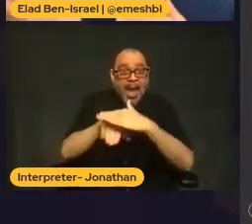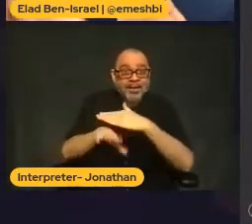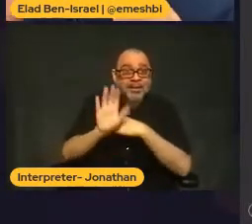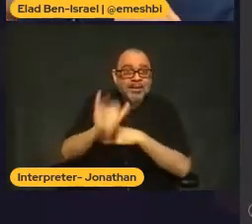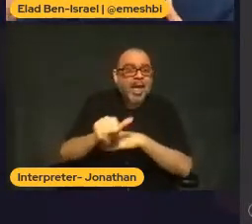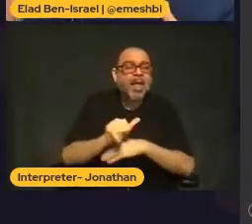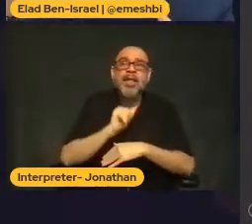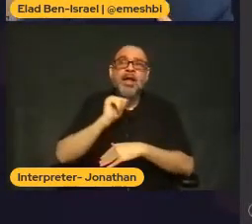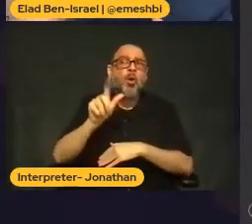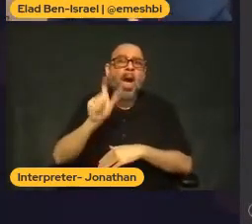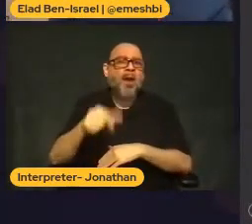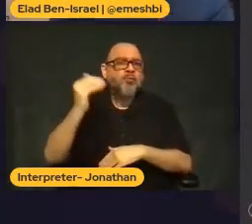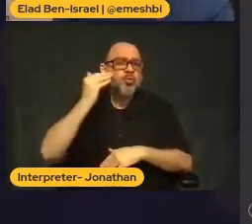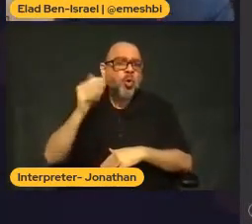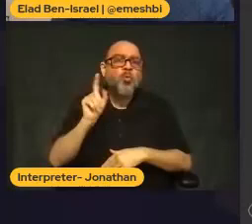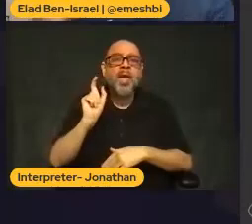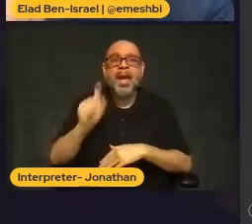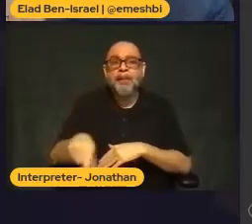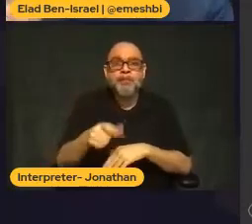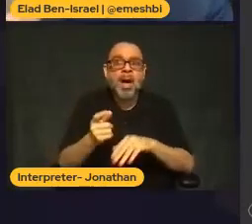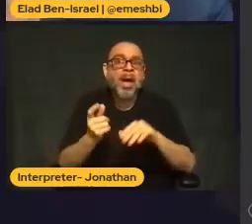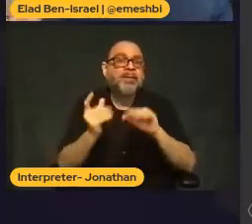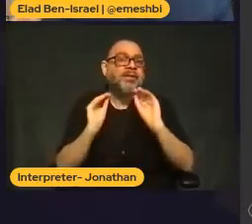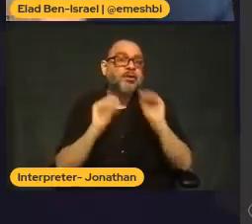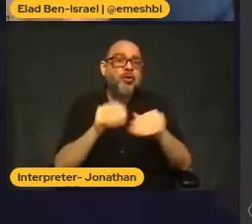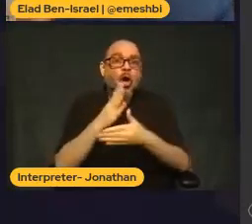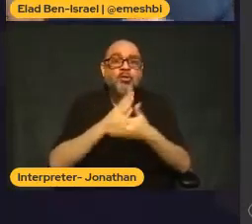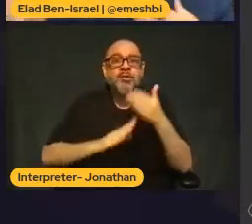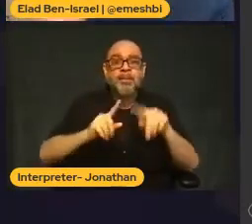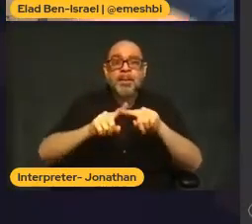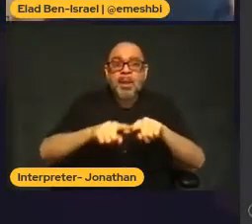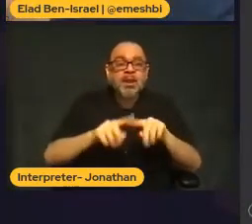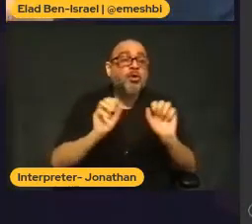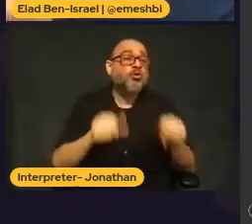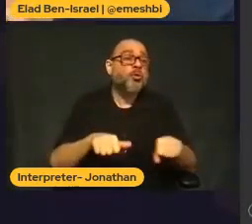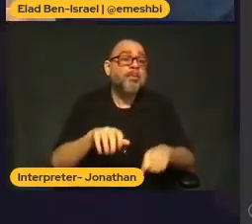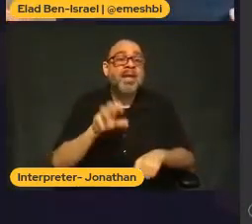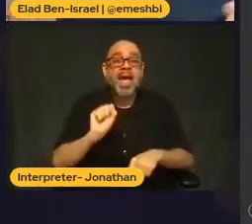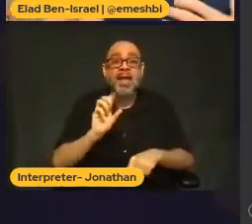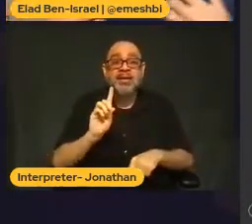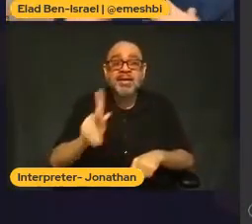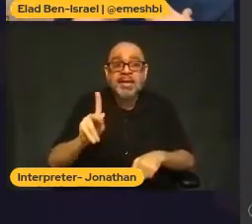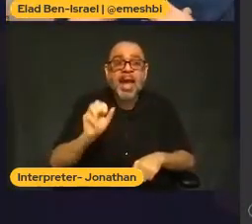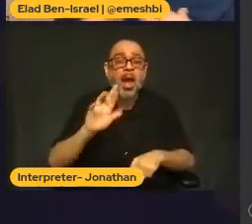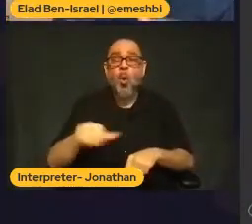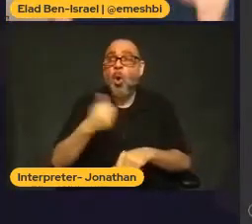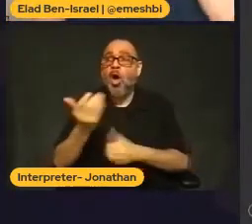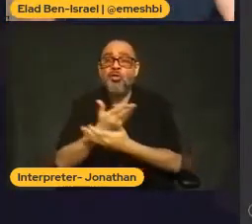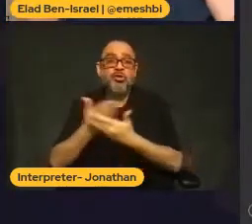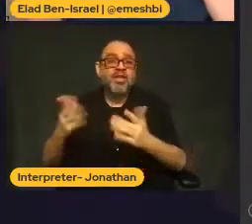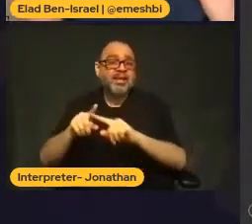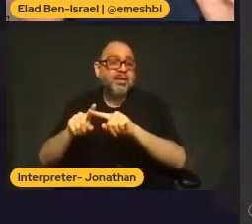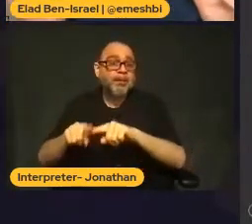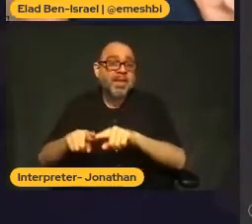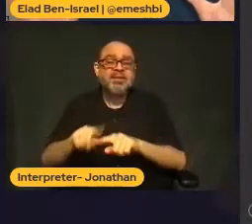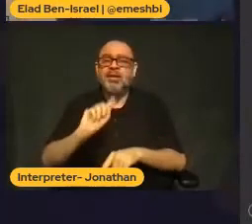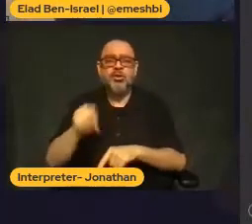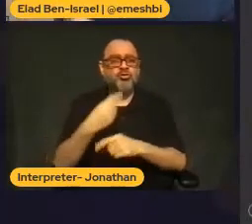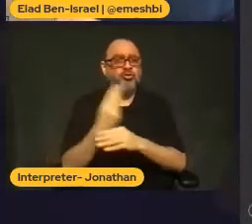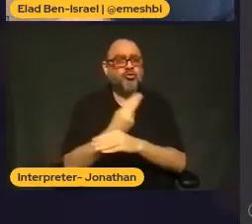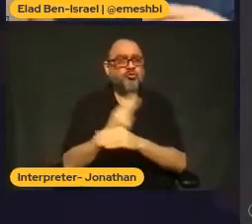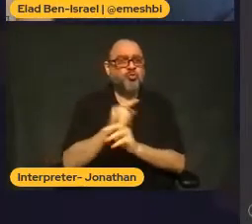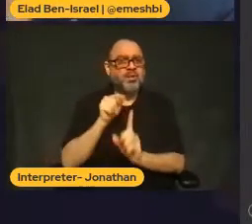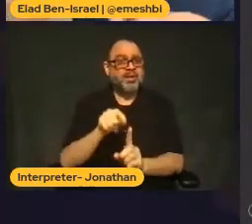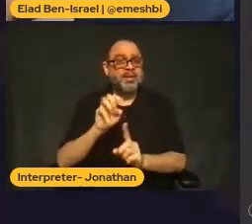need to install some dependency. It could be the SDK, could be any other dependency. As far as they're concerned, they're just using this entity